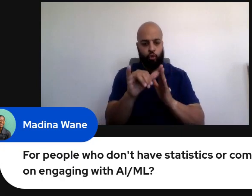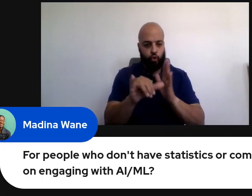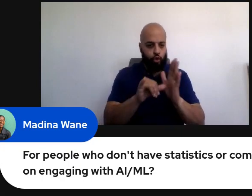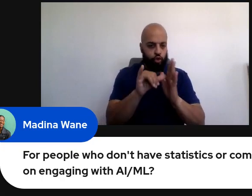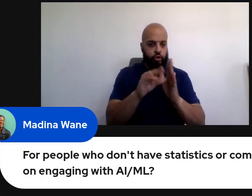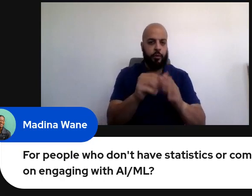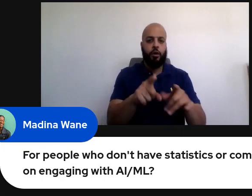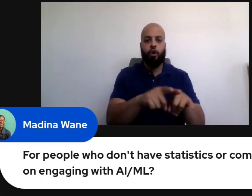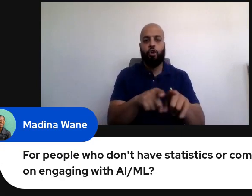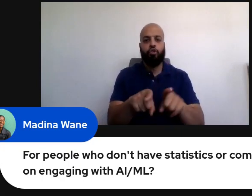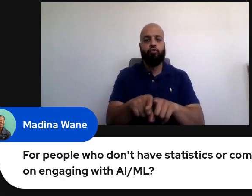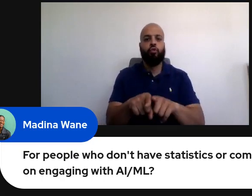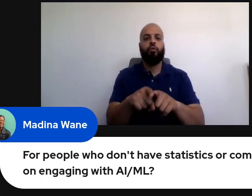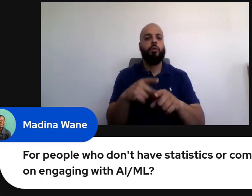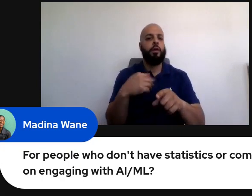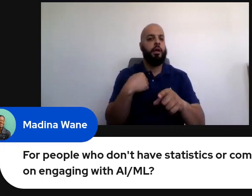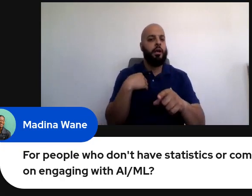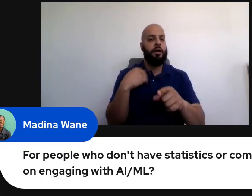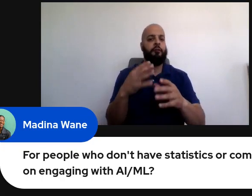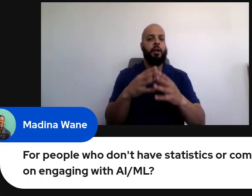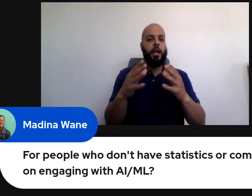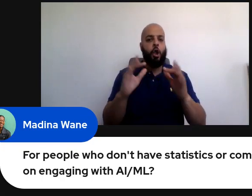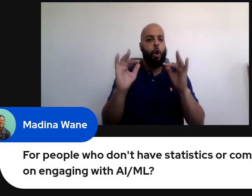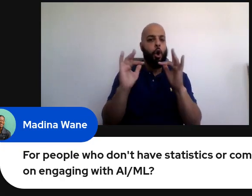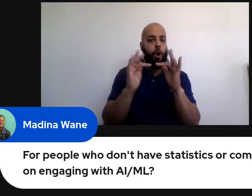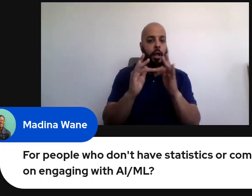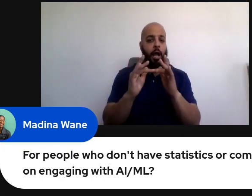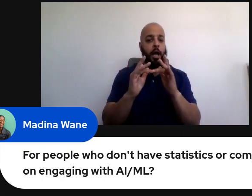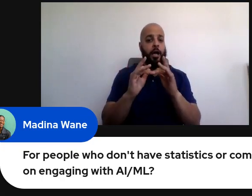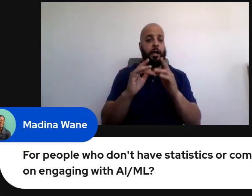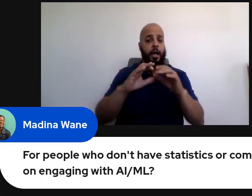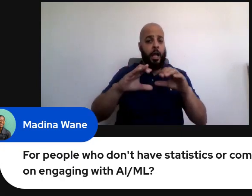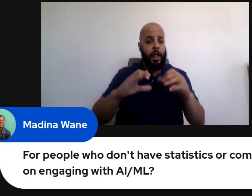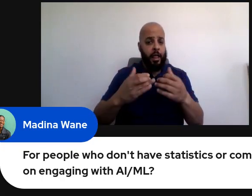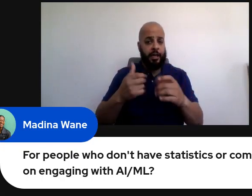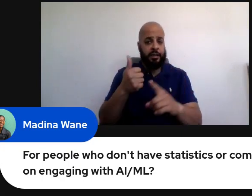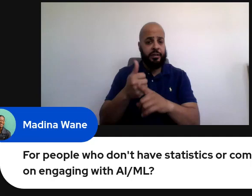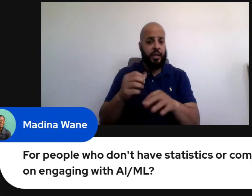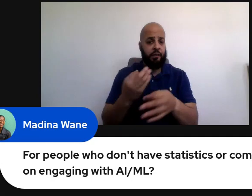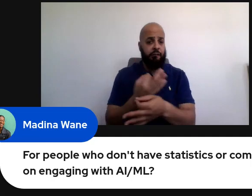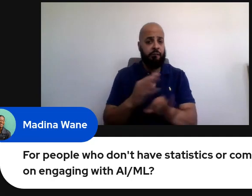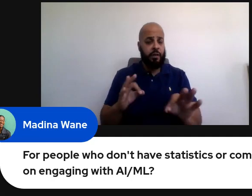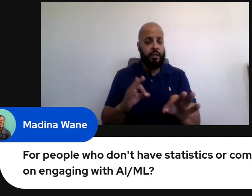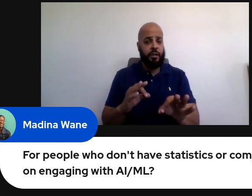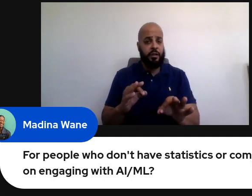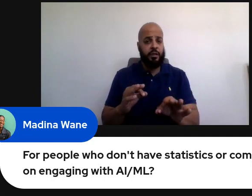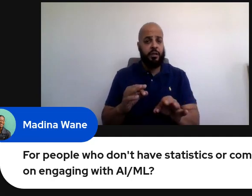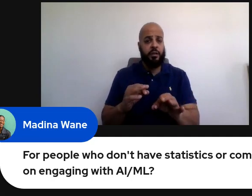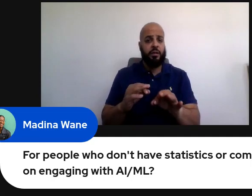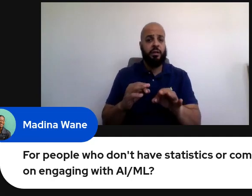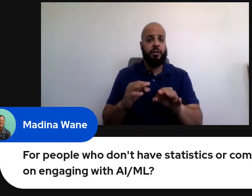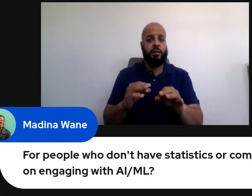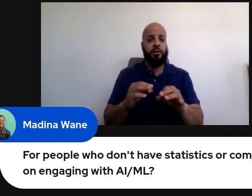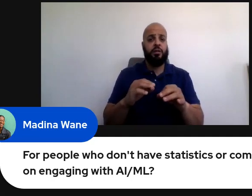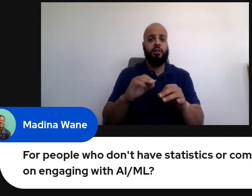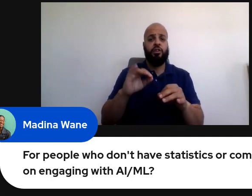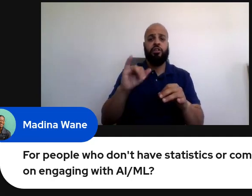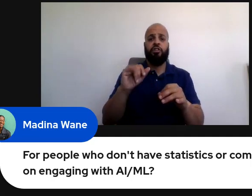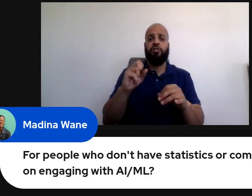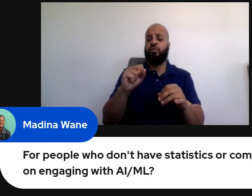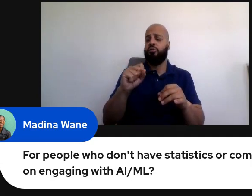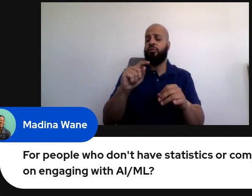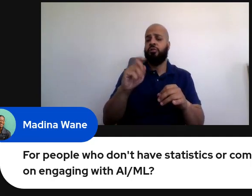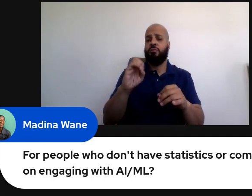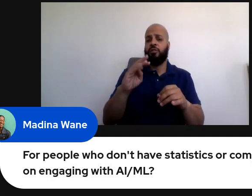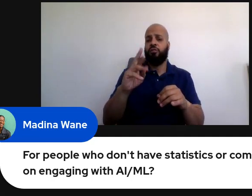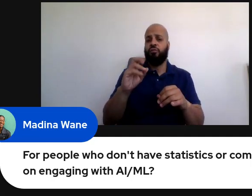also there are lots of online courses that are free. I think Python notebooks using Jupyter notebooks is a